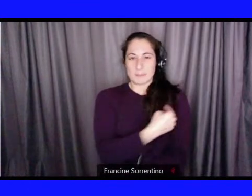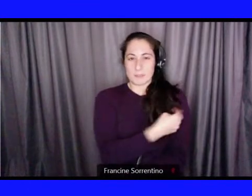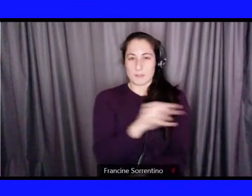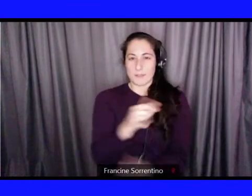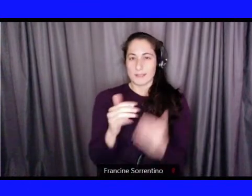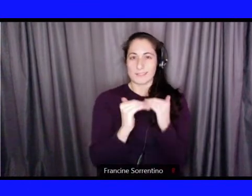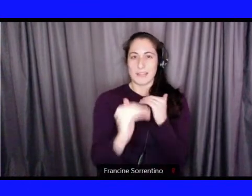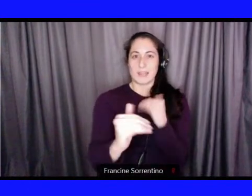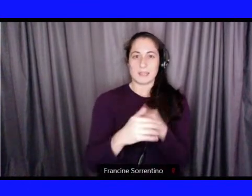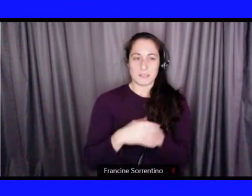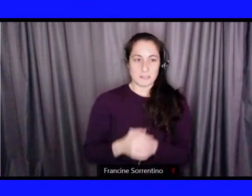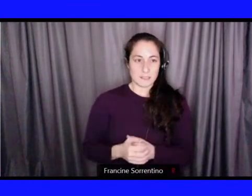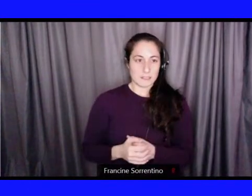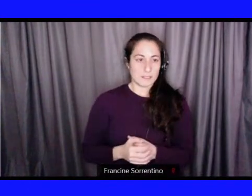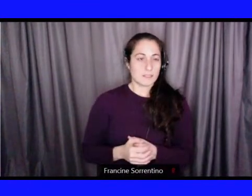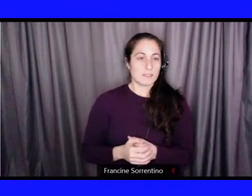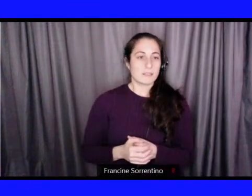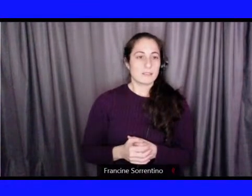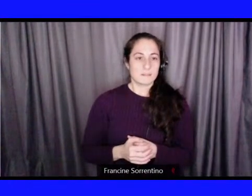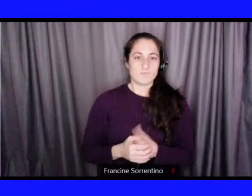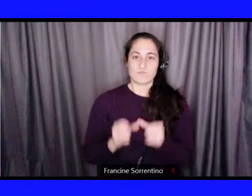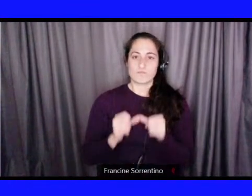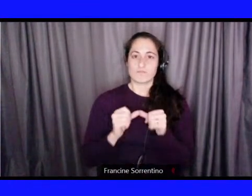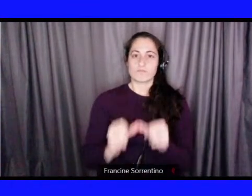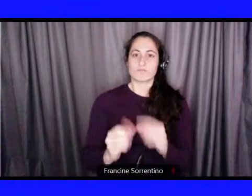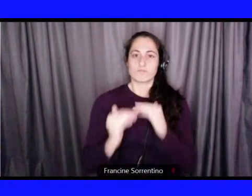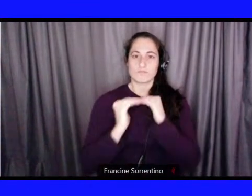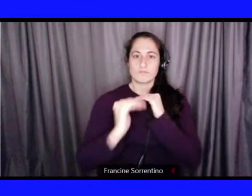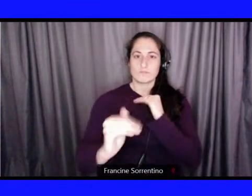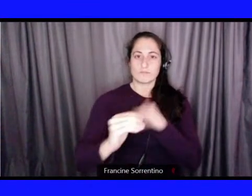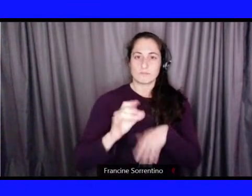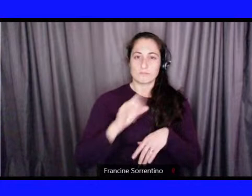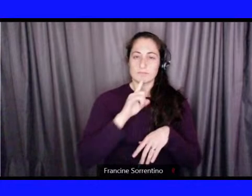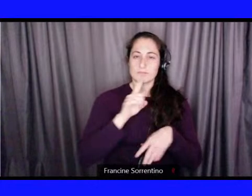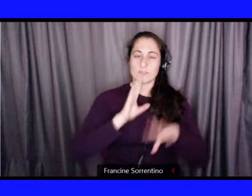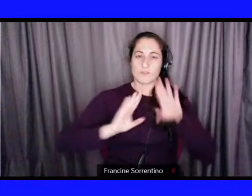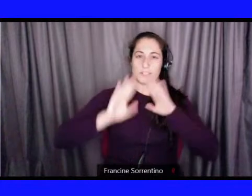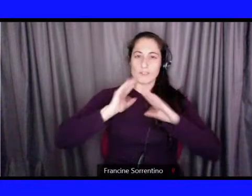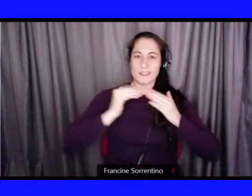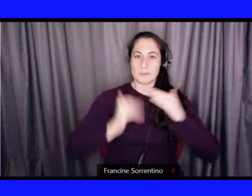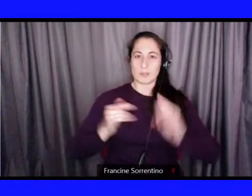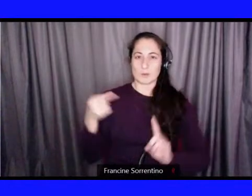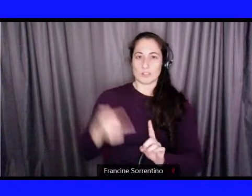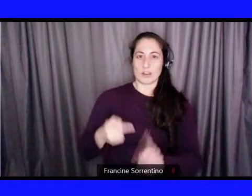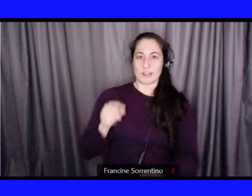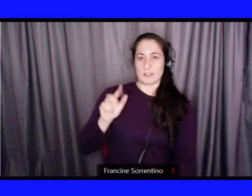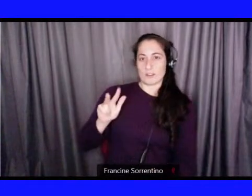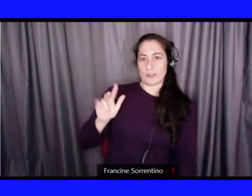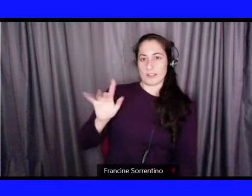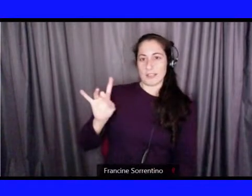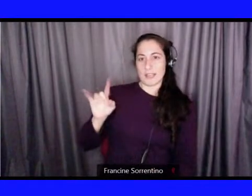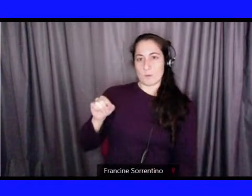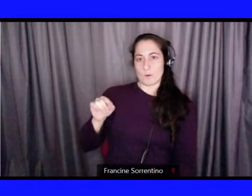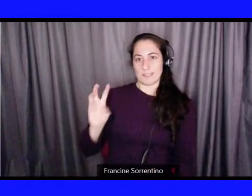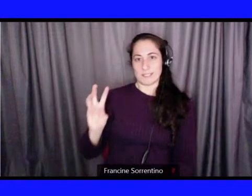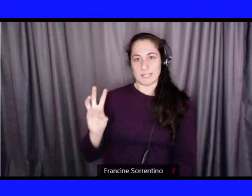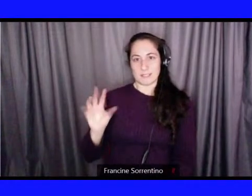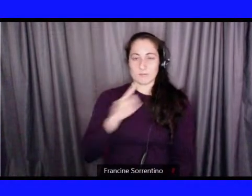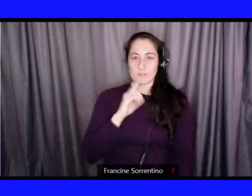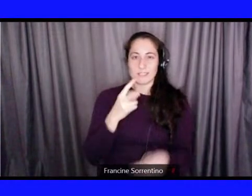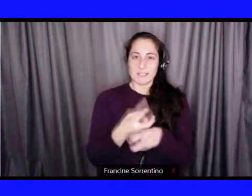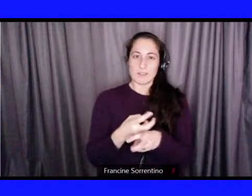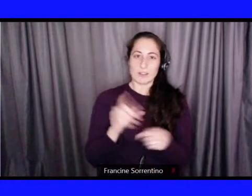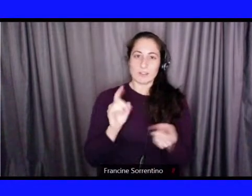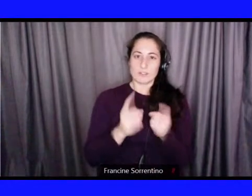The AR days per month is remaining steady at 60 days. Our target is still lower than that. I